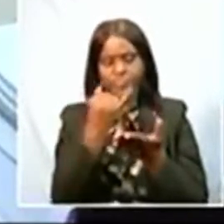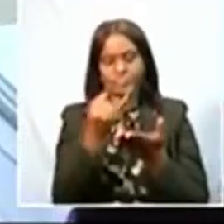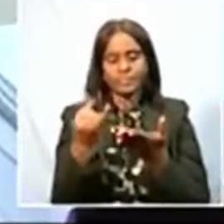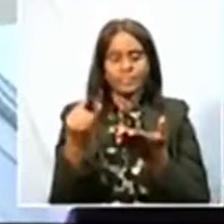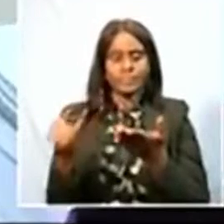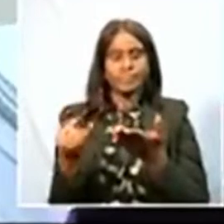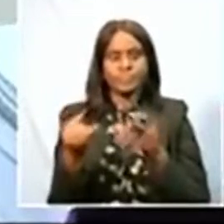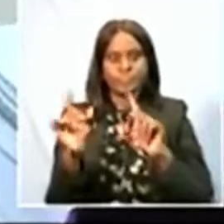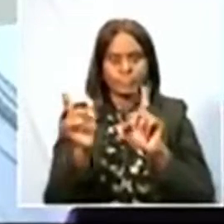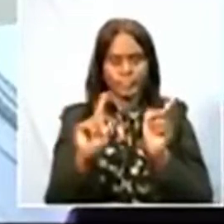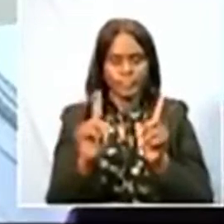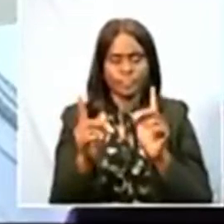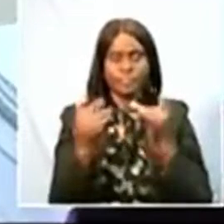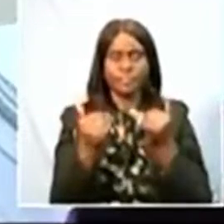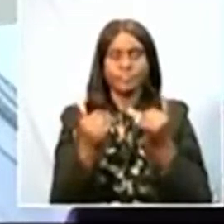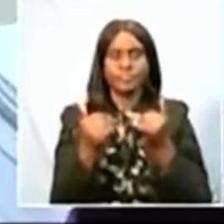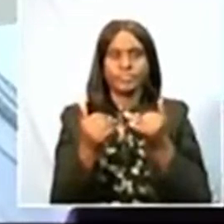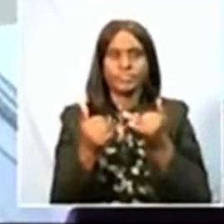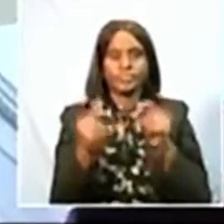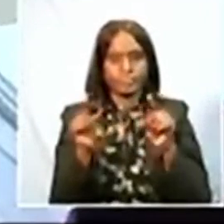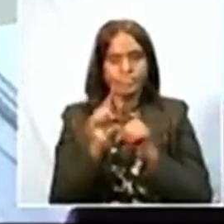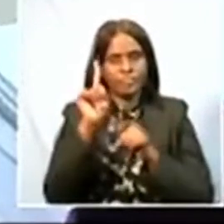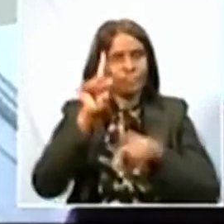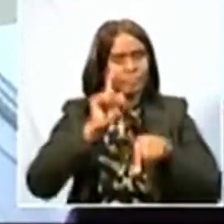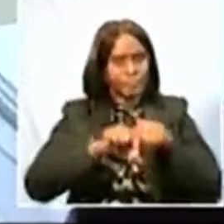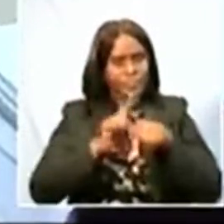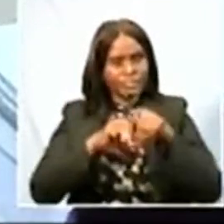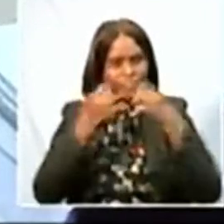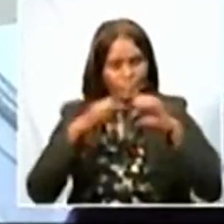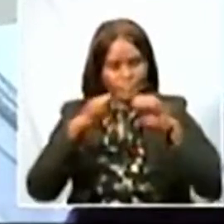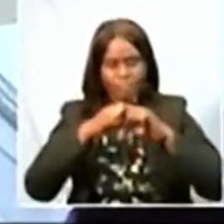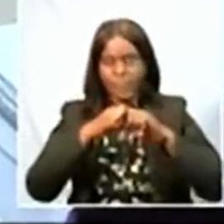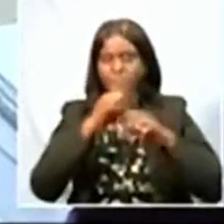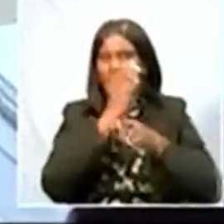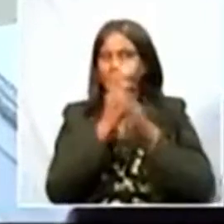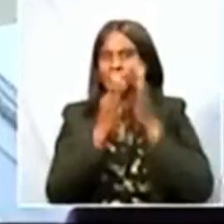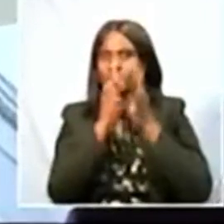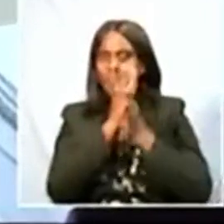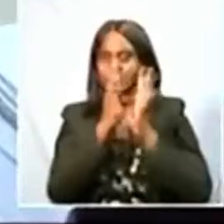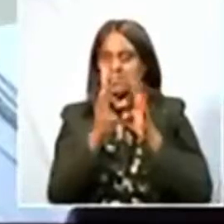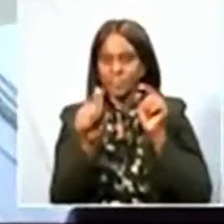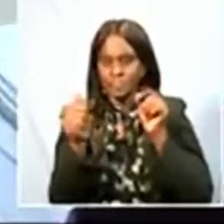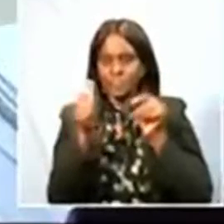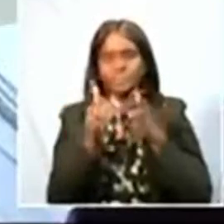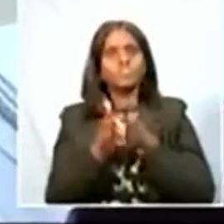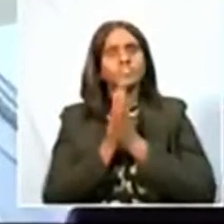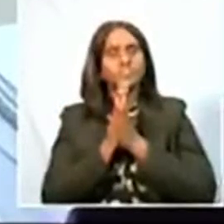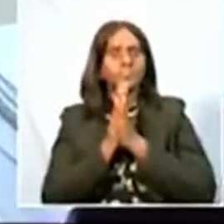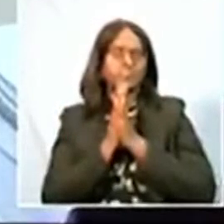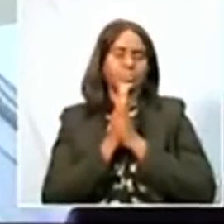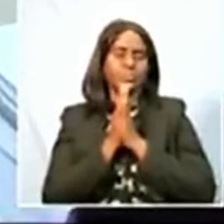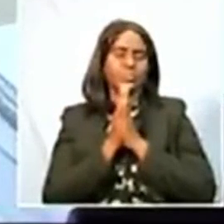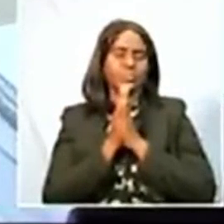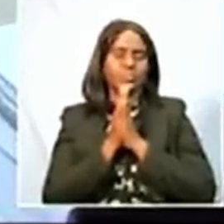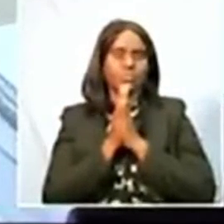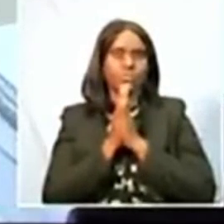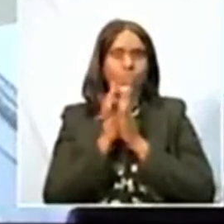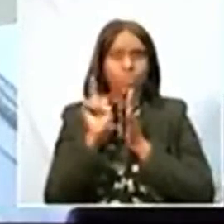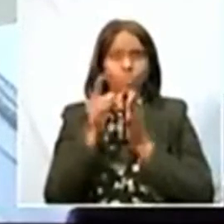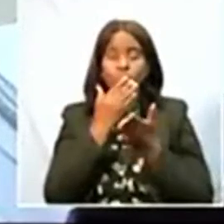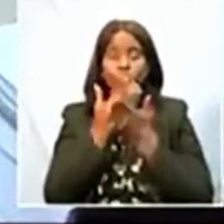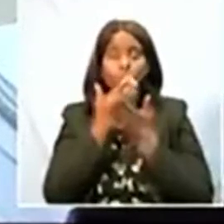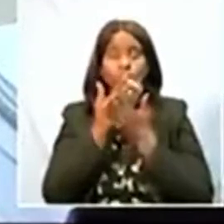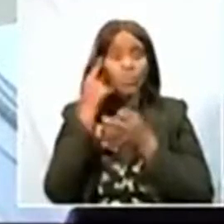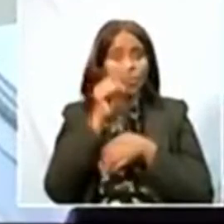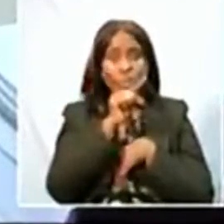issues where at one point even the contractor appealed. That was good for